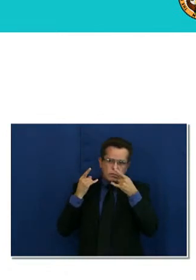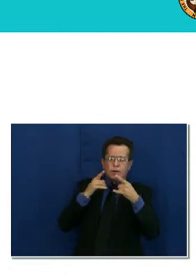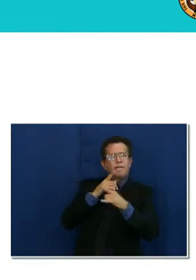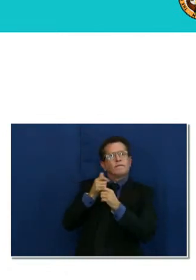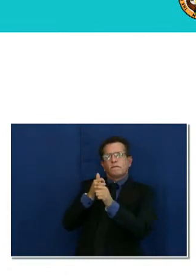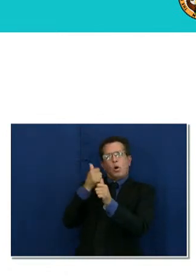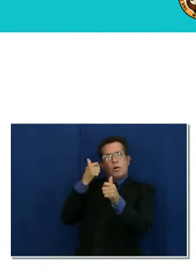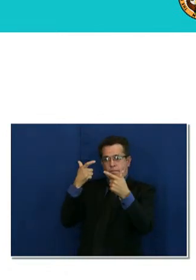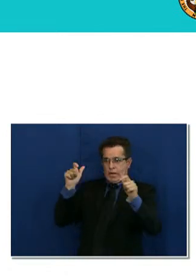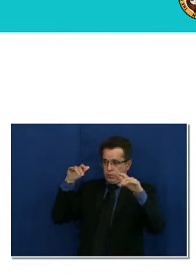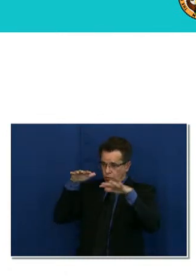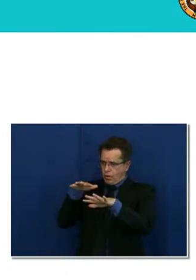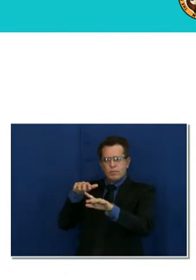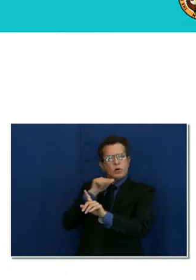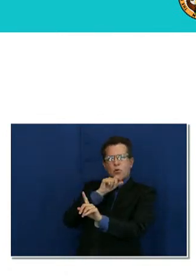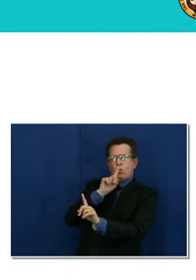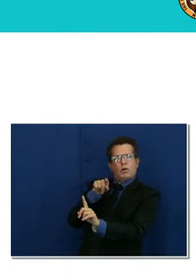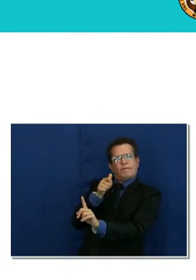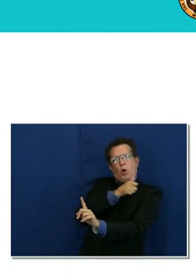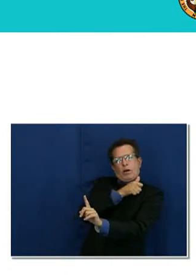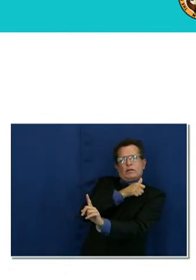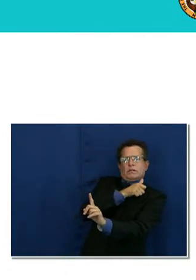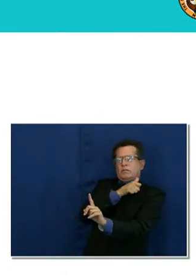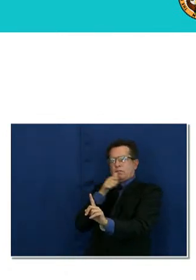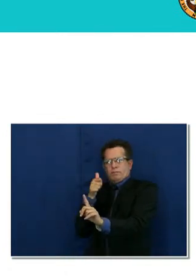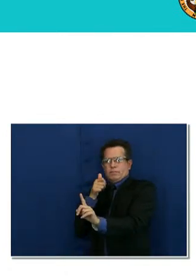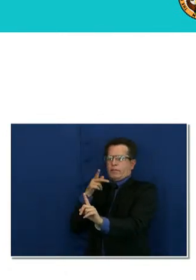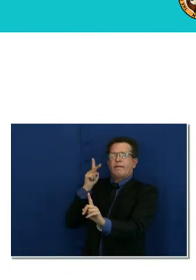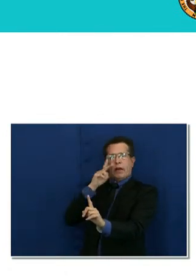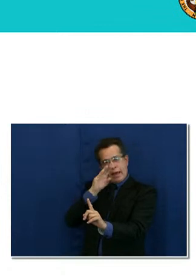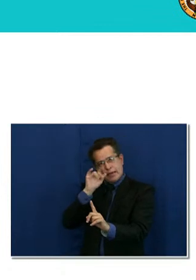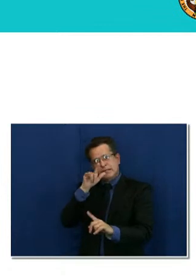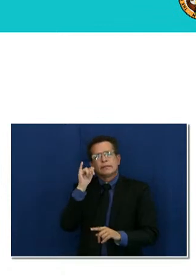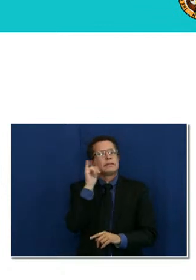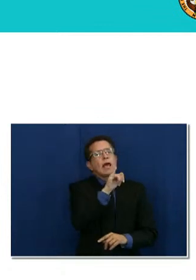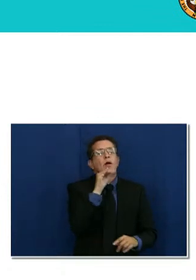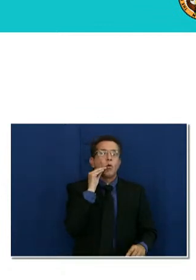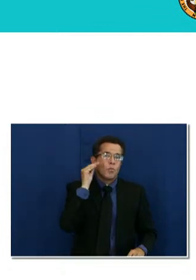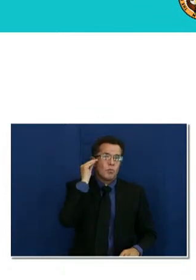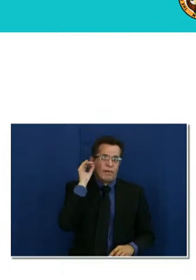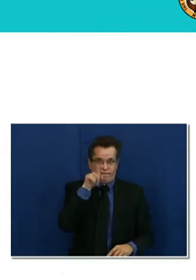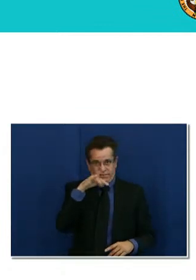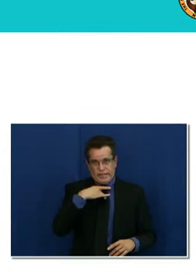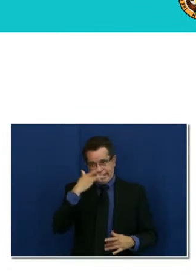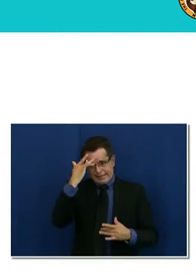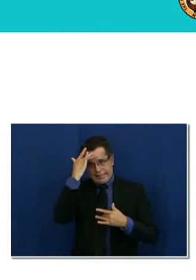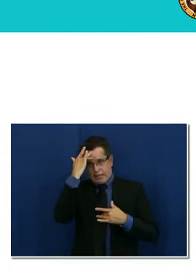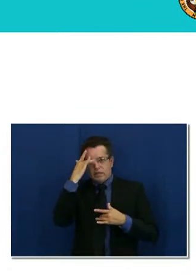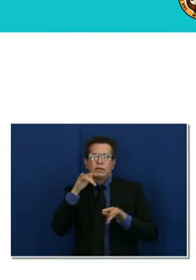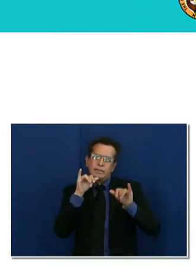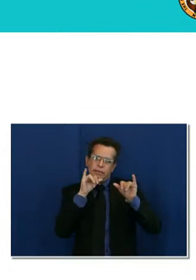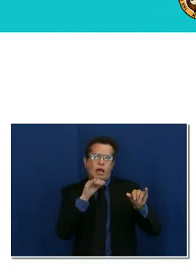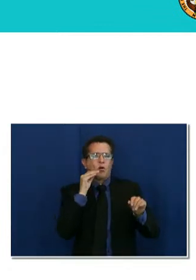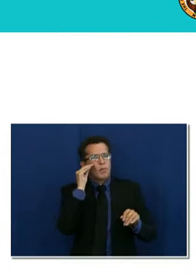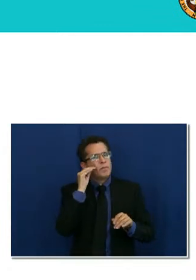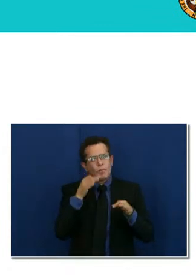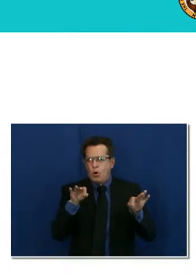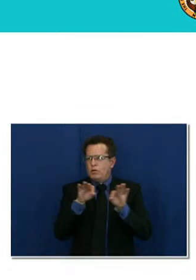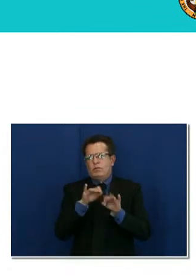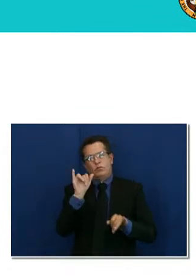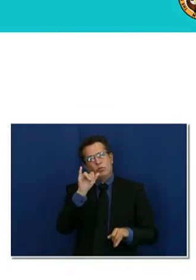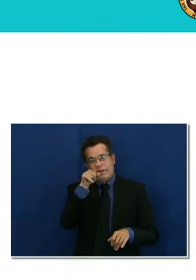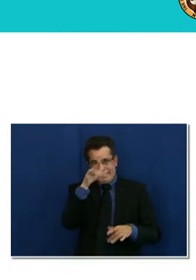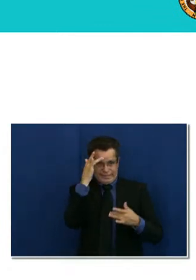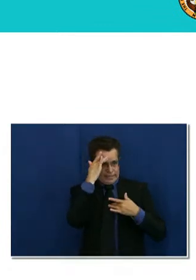large gatherings, and groups, and staying home if you are sick. That is a particularly important strategy. If you are